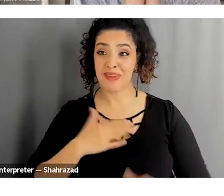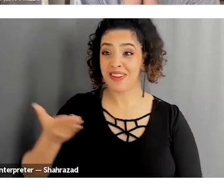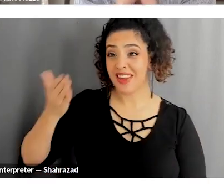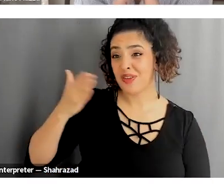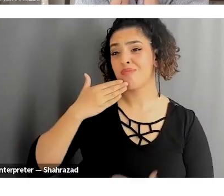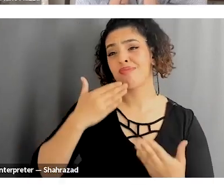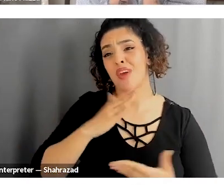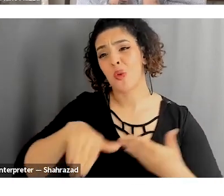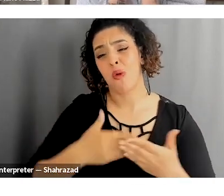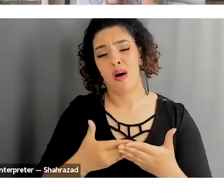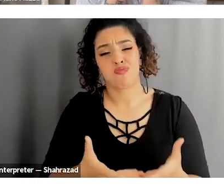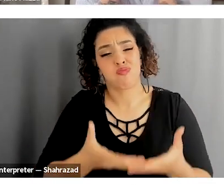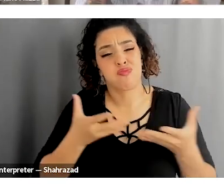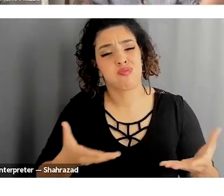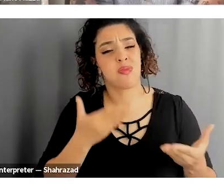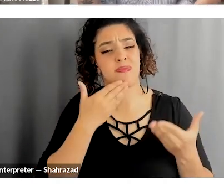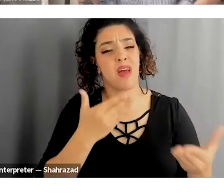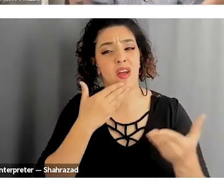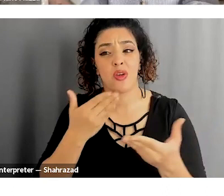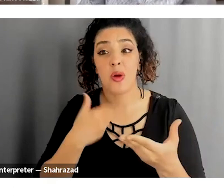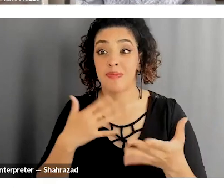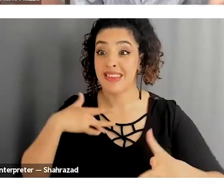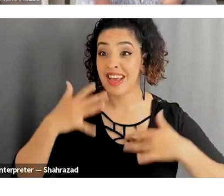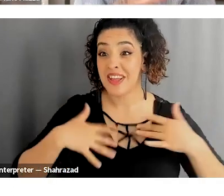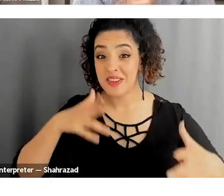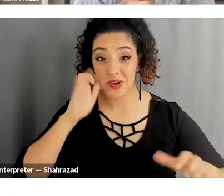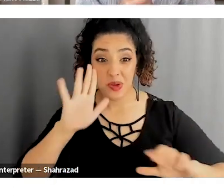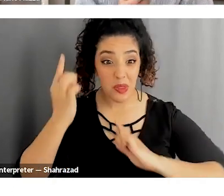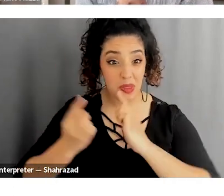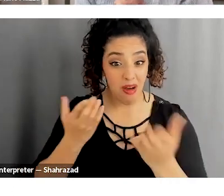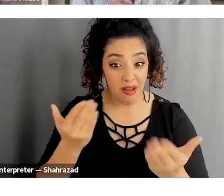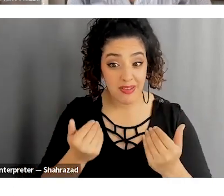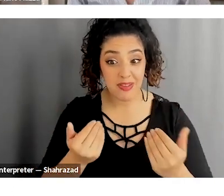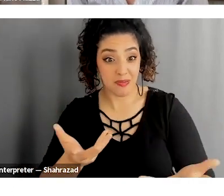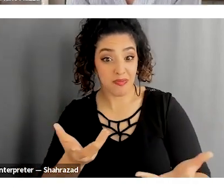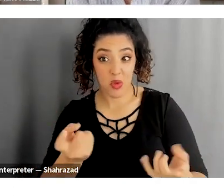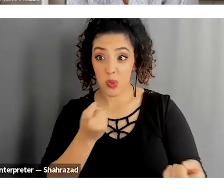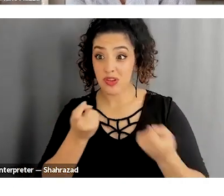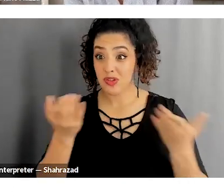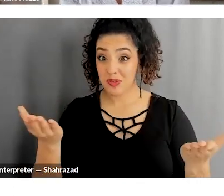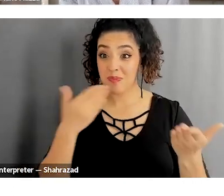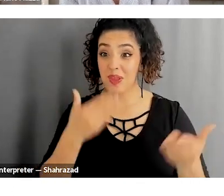really excited to hear your thoughts and take your questions. So thank you.